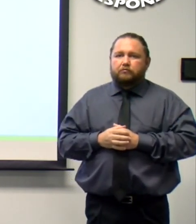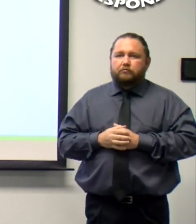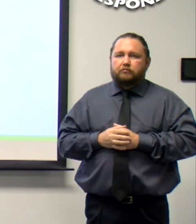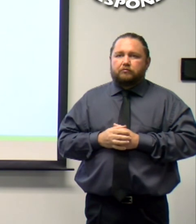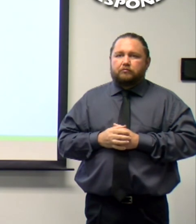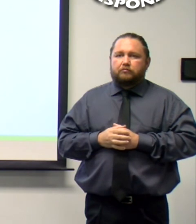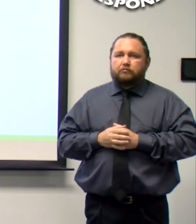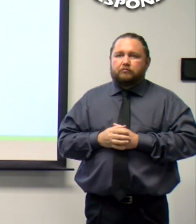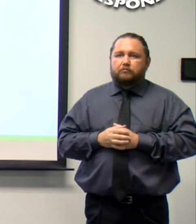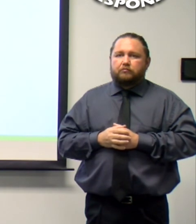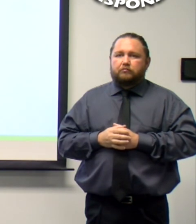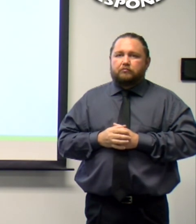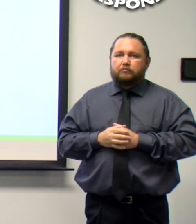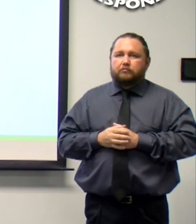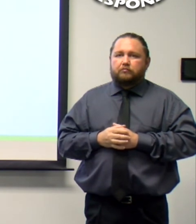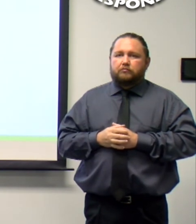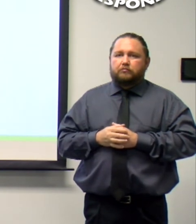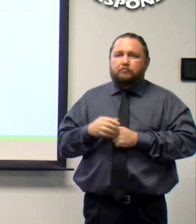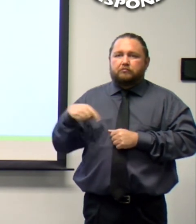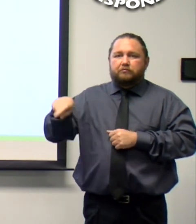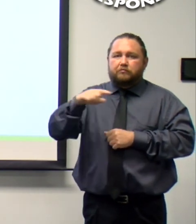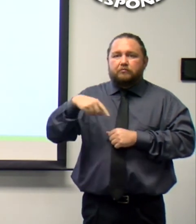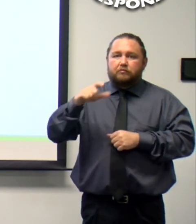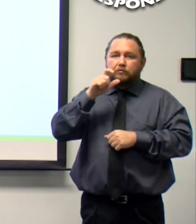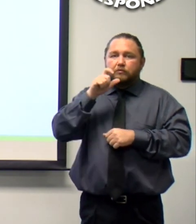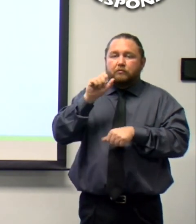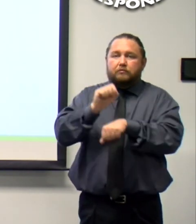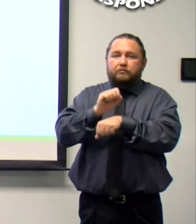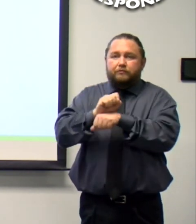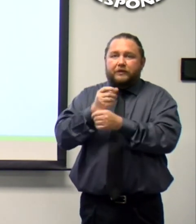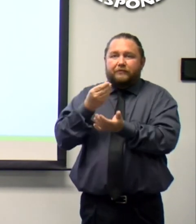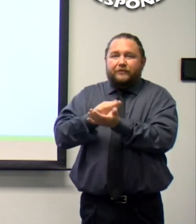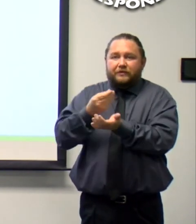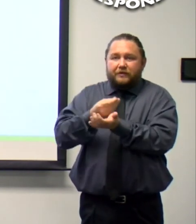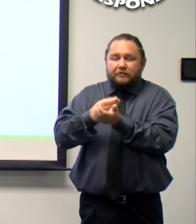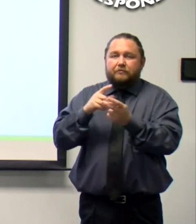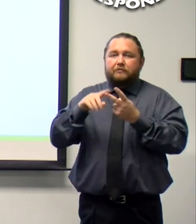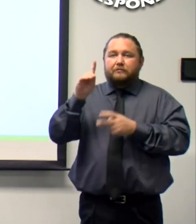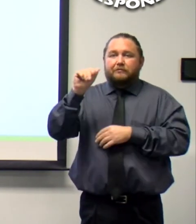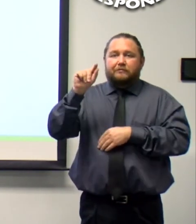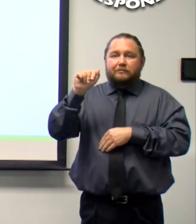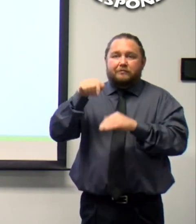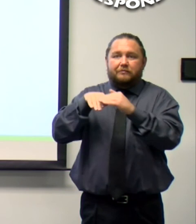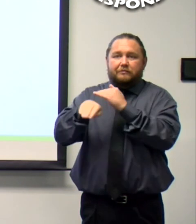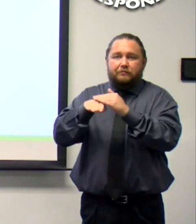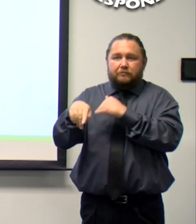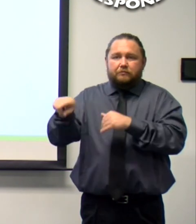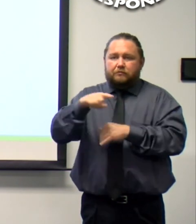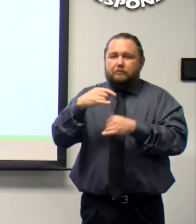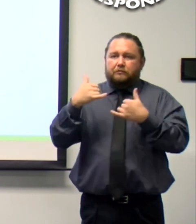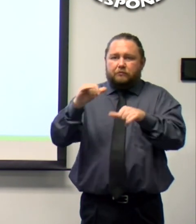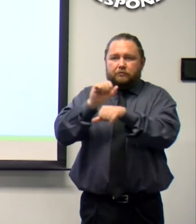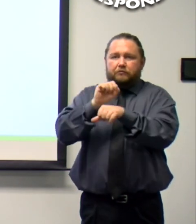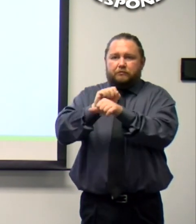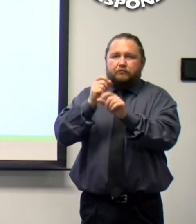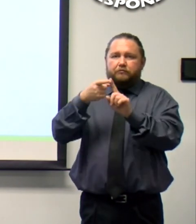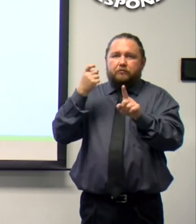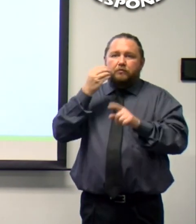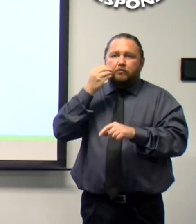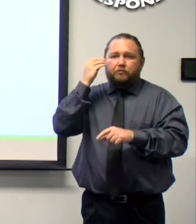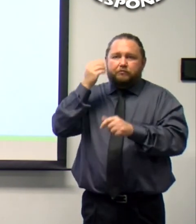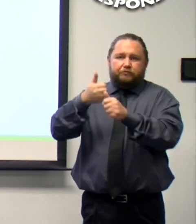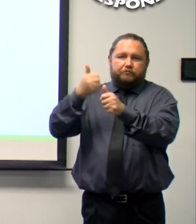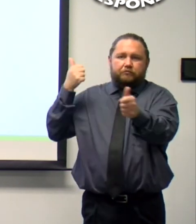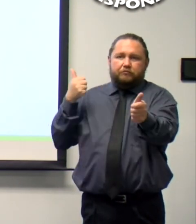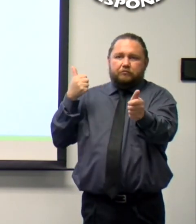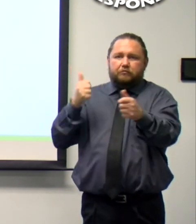they can work remotely. We've acquired new IT, new software to enable more remote